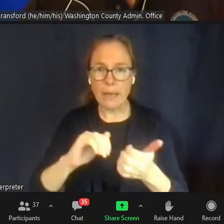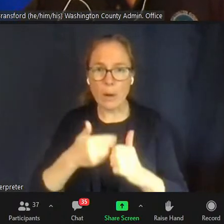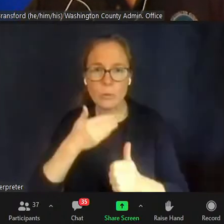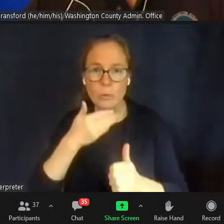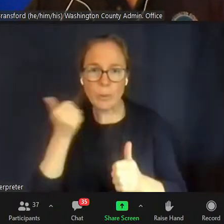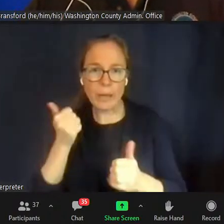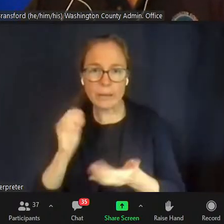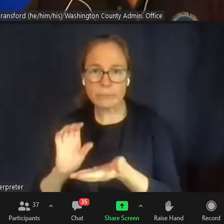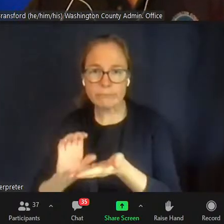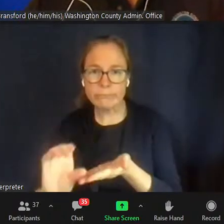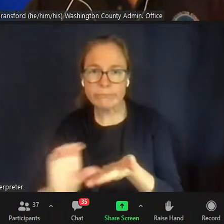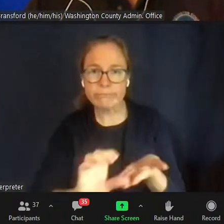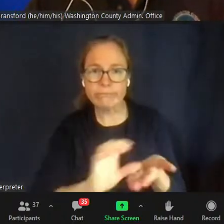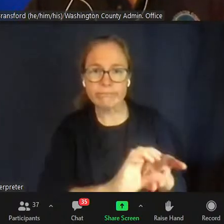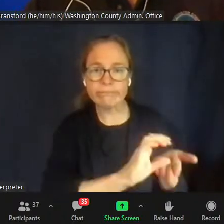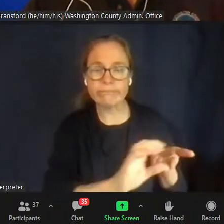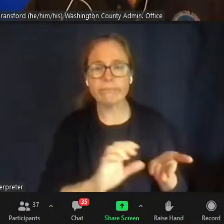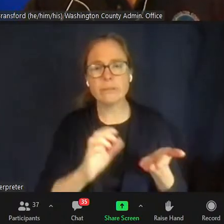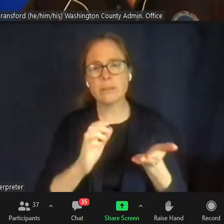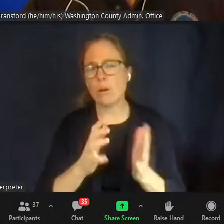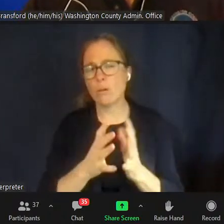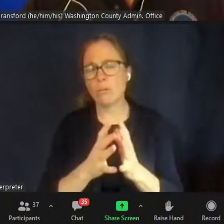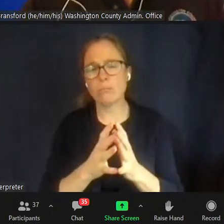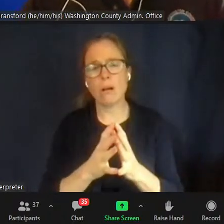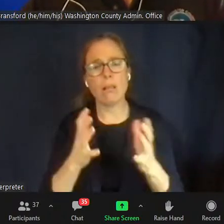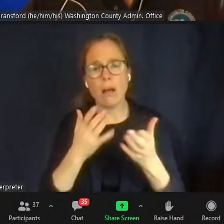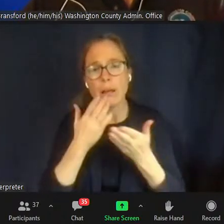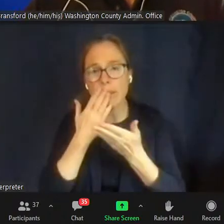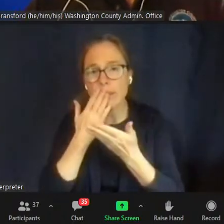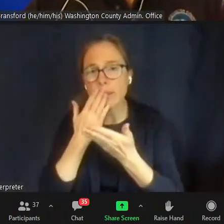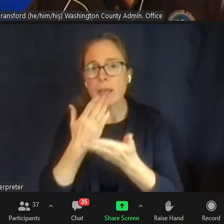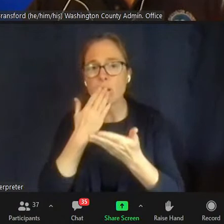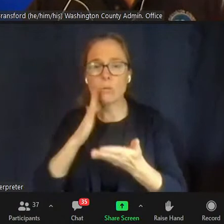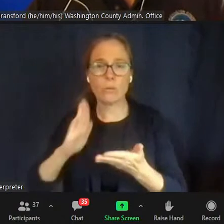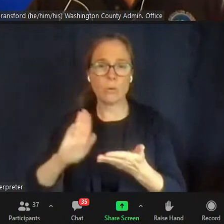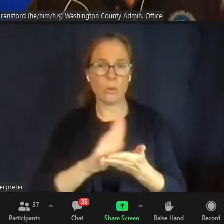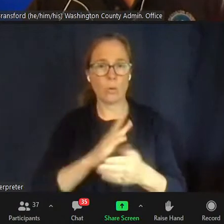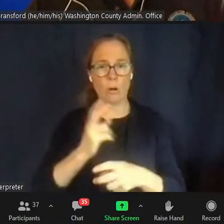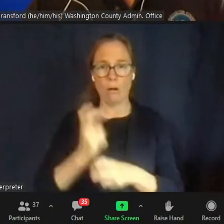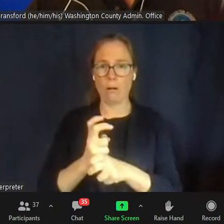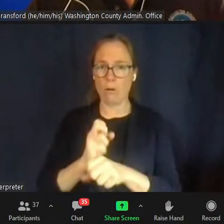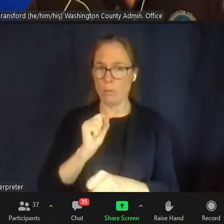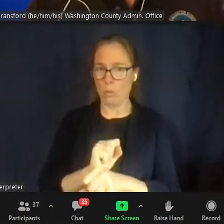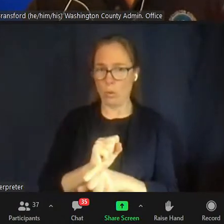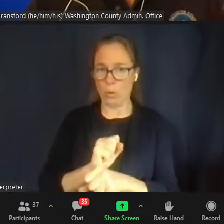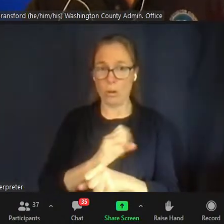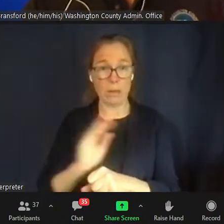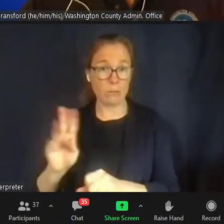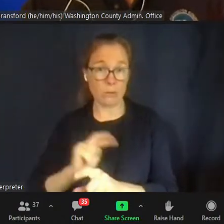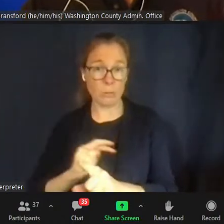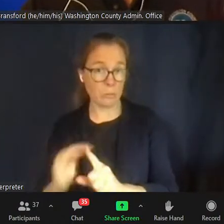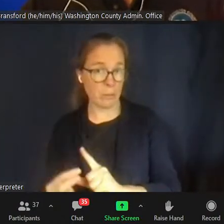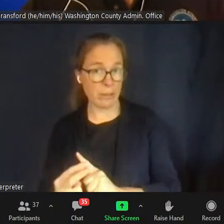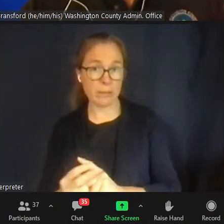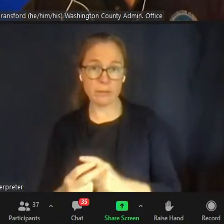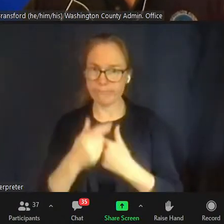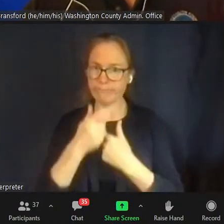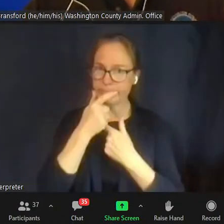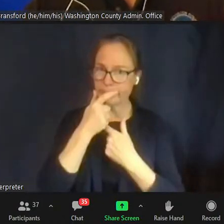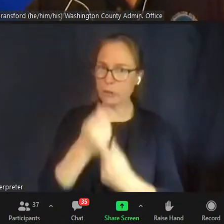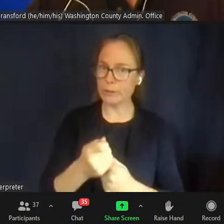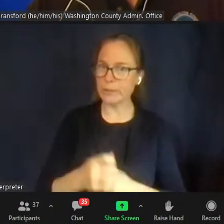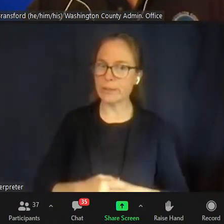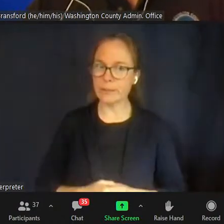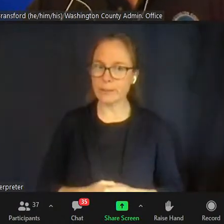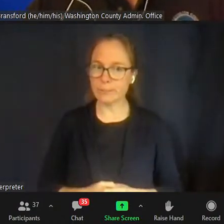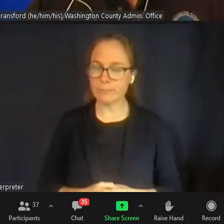say enough thanks and to all of their hard work and certainly their perspective. It's interesting. One of the